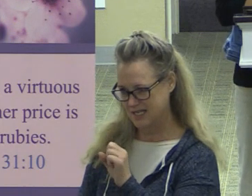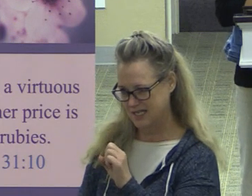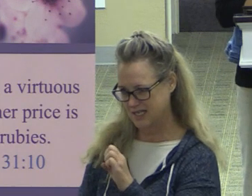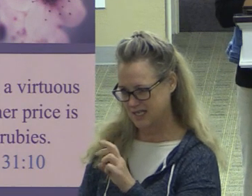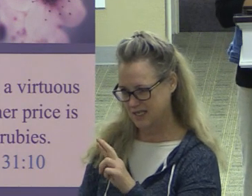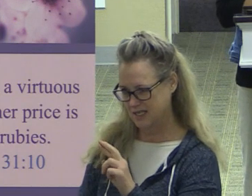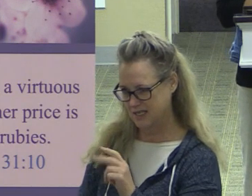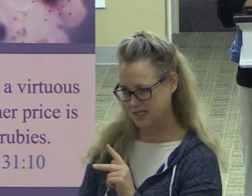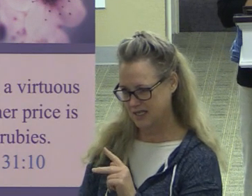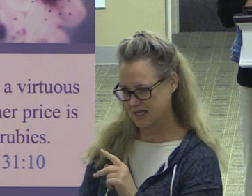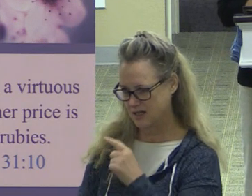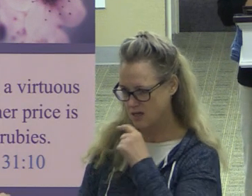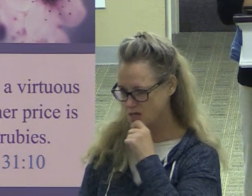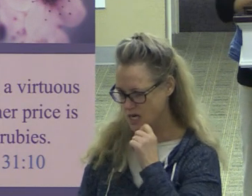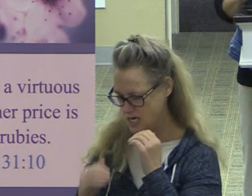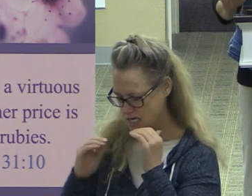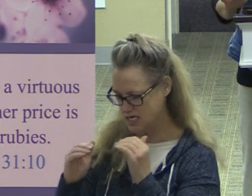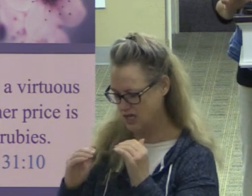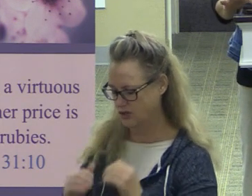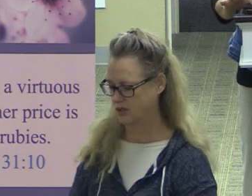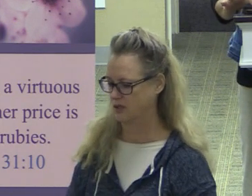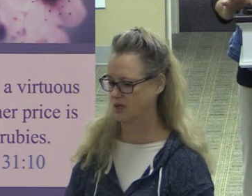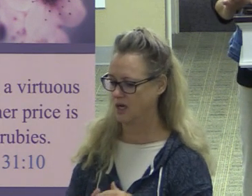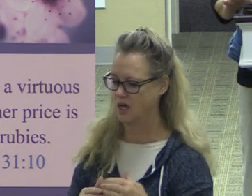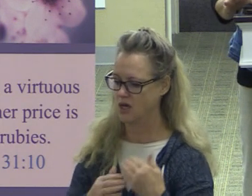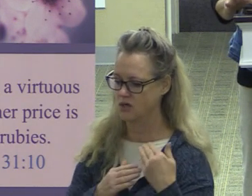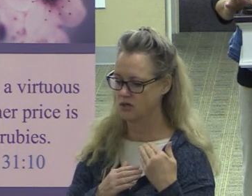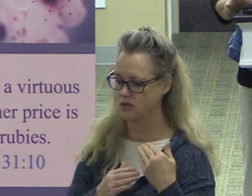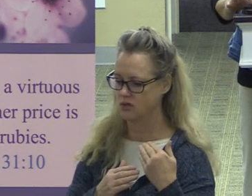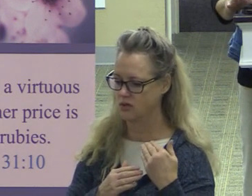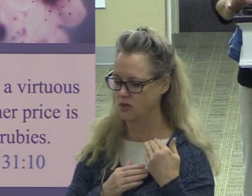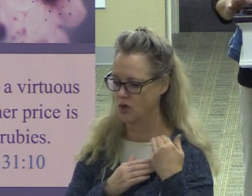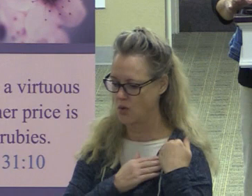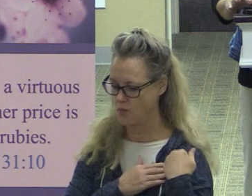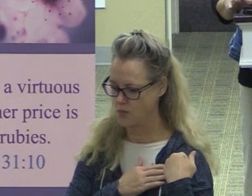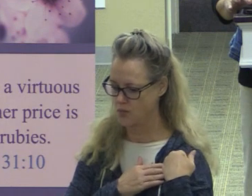when your load is heavy, and